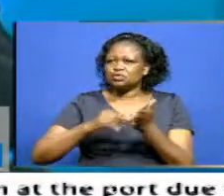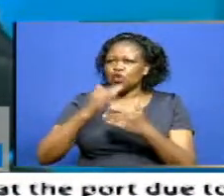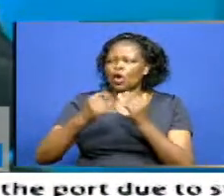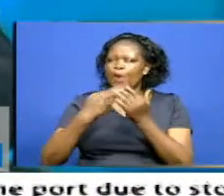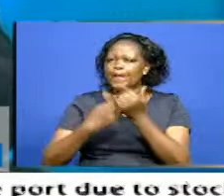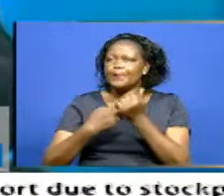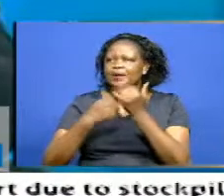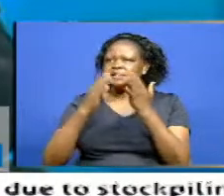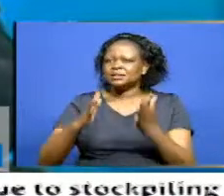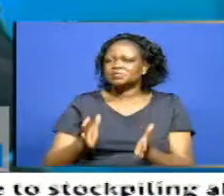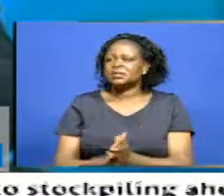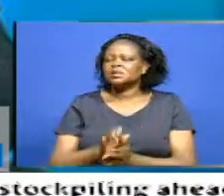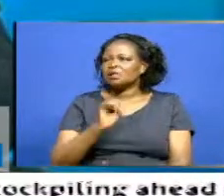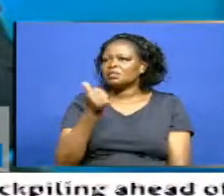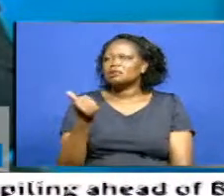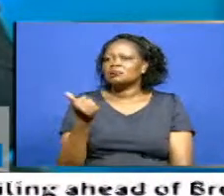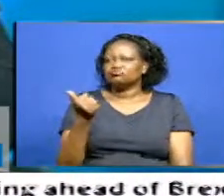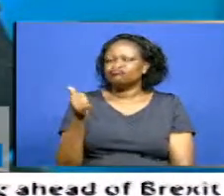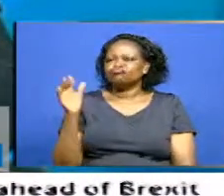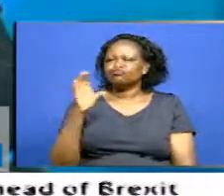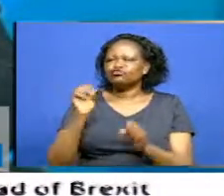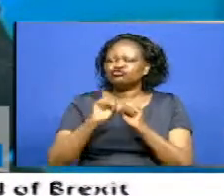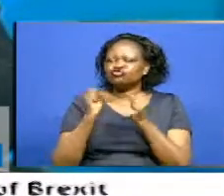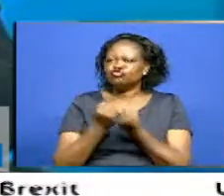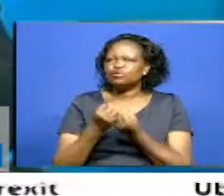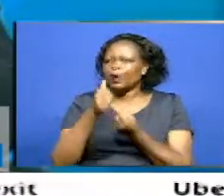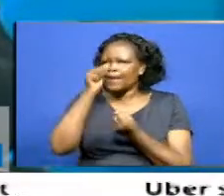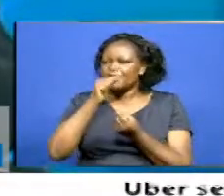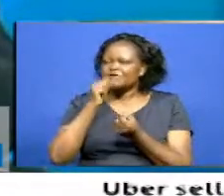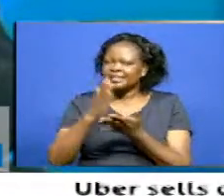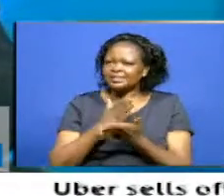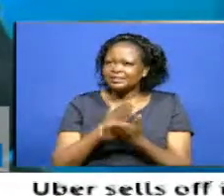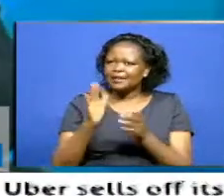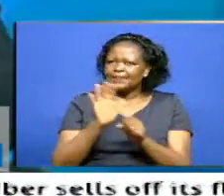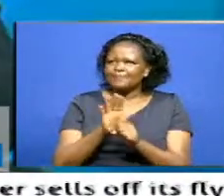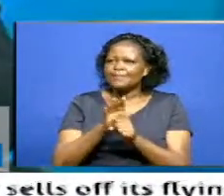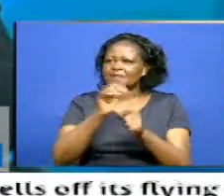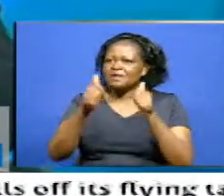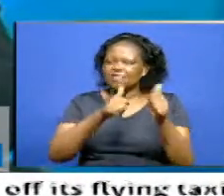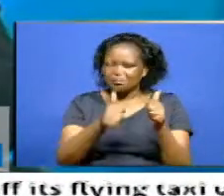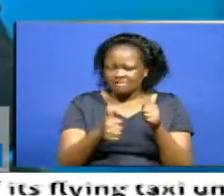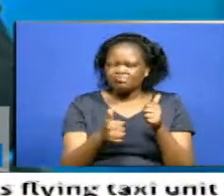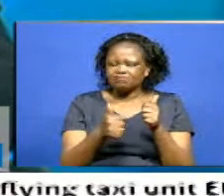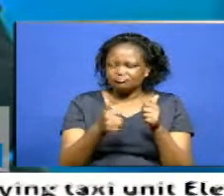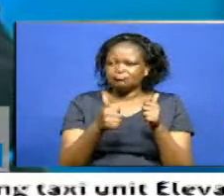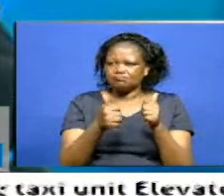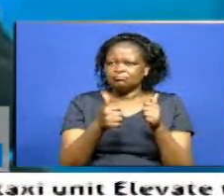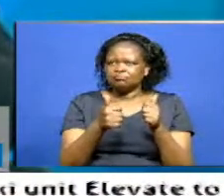know the UN systems, civil society, the private sector, many other international